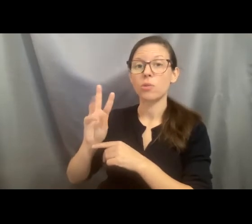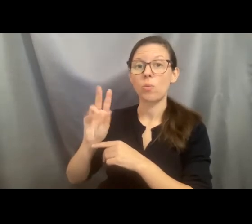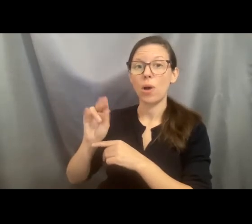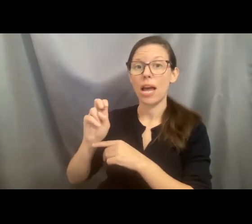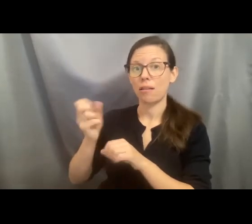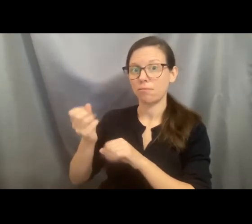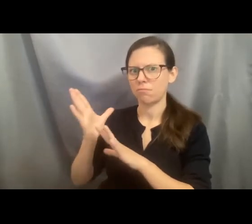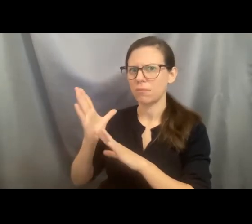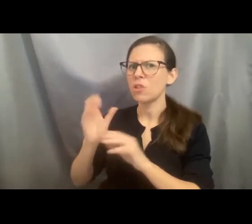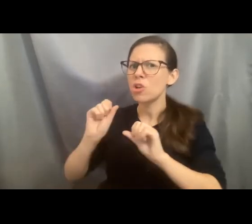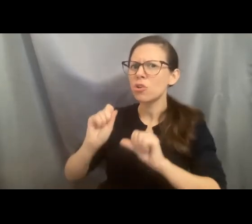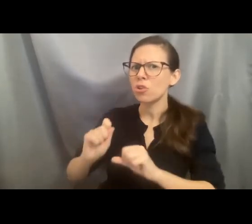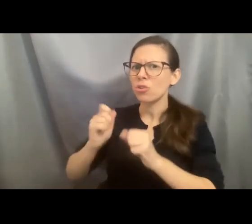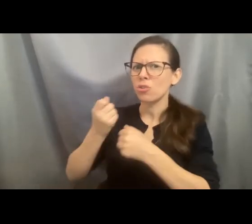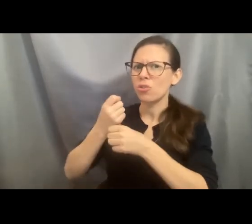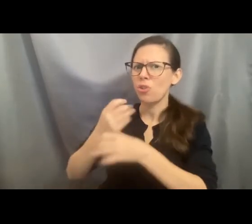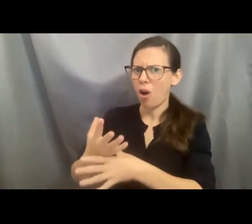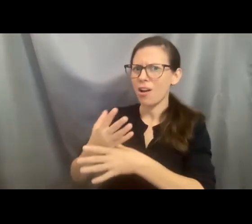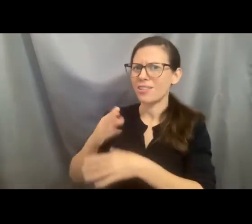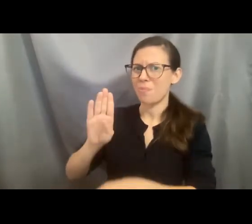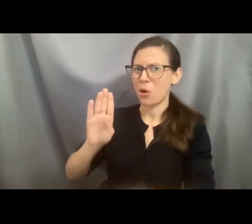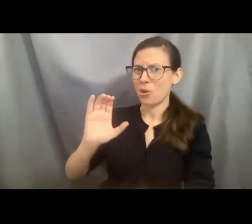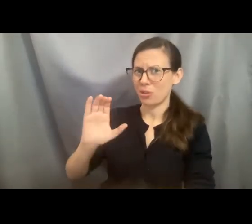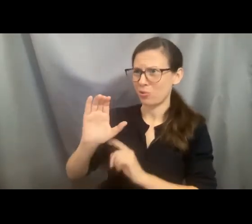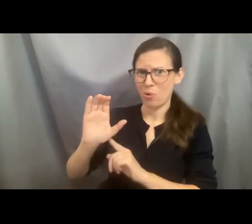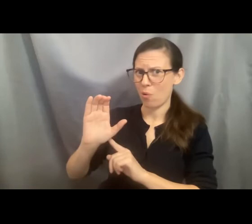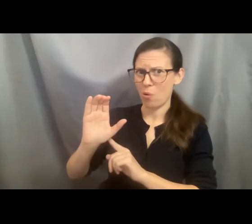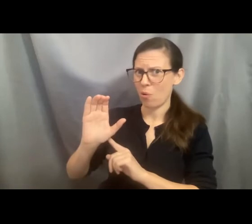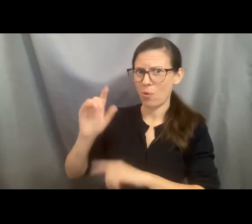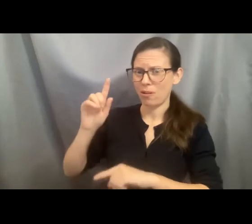to birth control. Is that true?